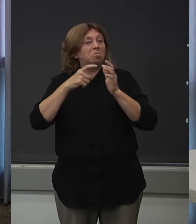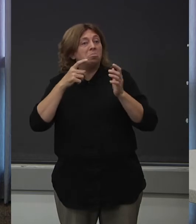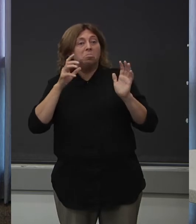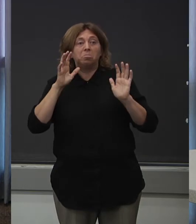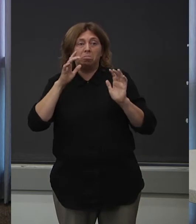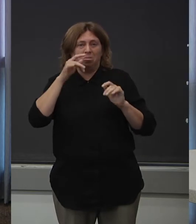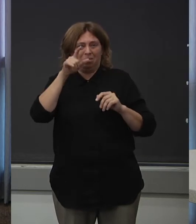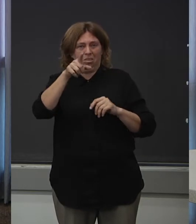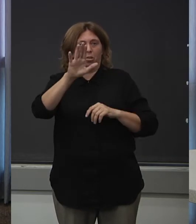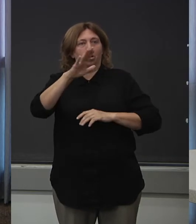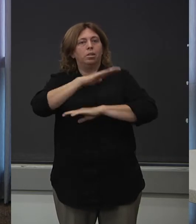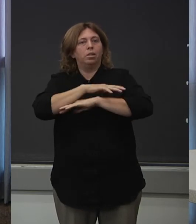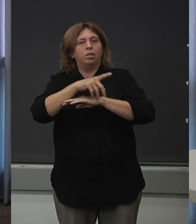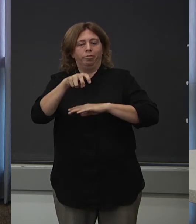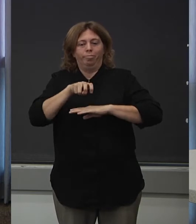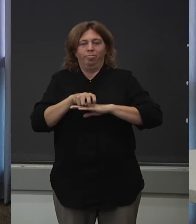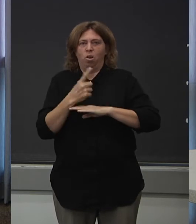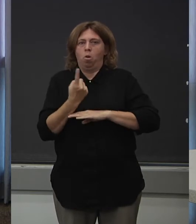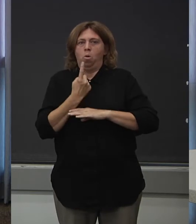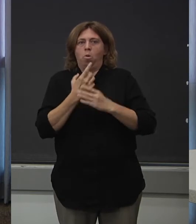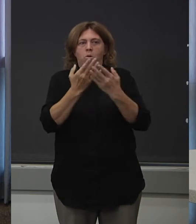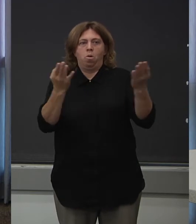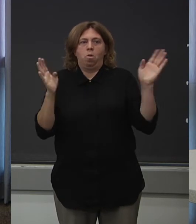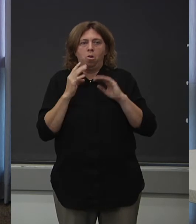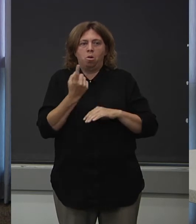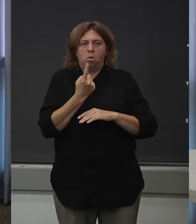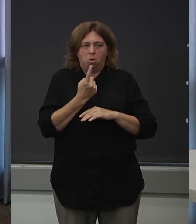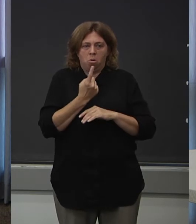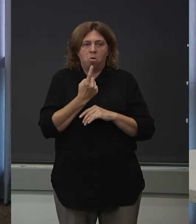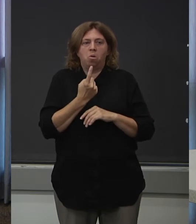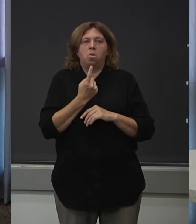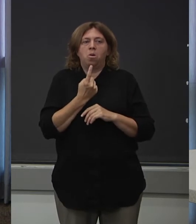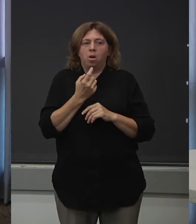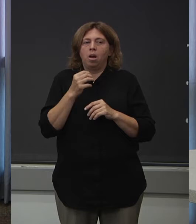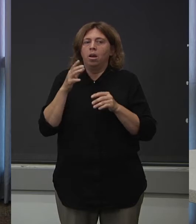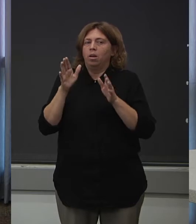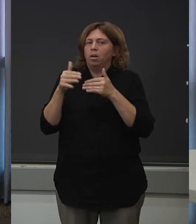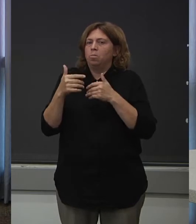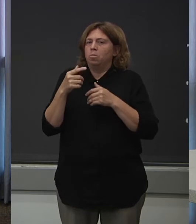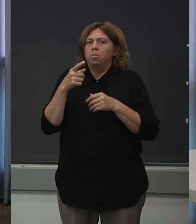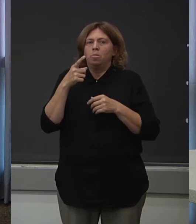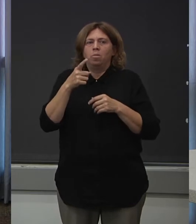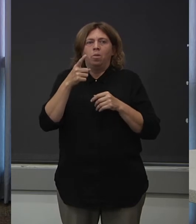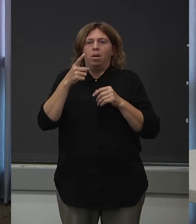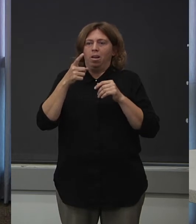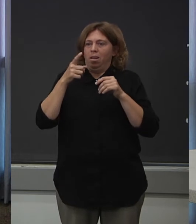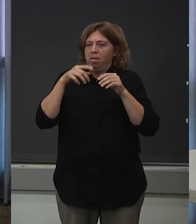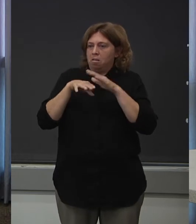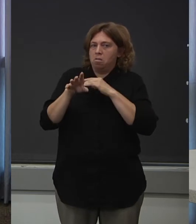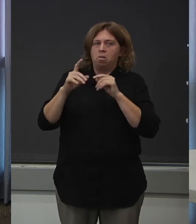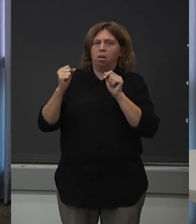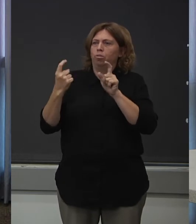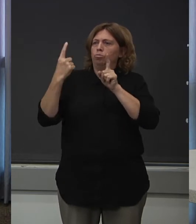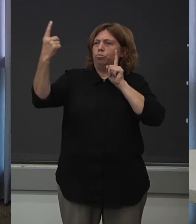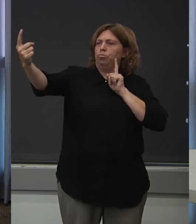seated in a conference room and you can reliably maintain more than 6 feet of separation. So the question does sometimes come up, well,